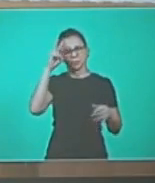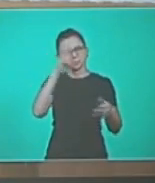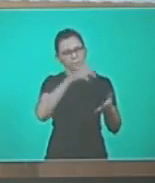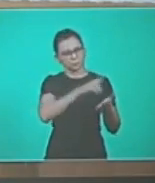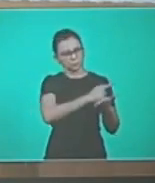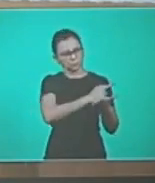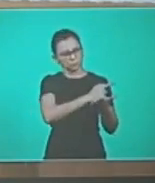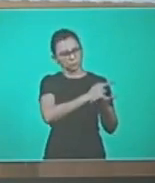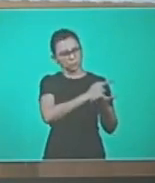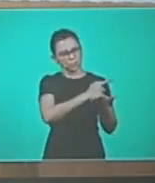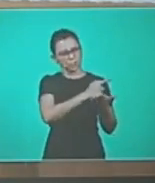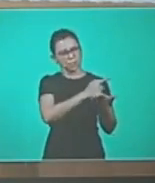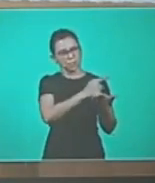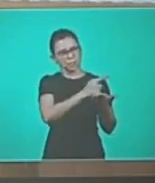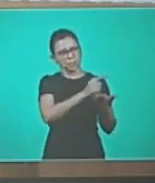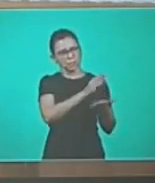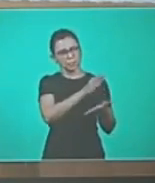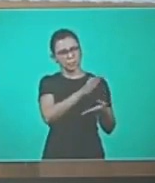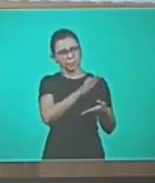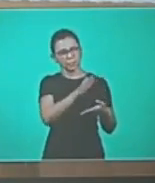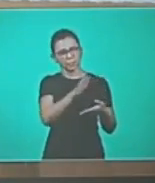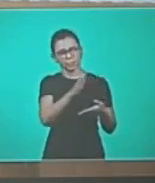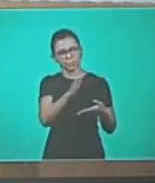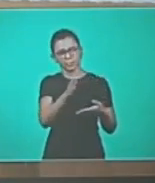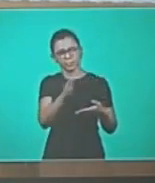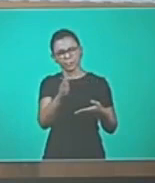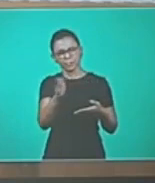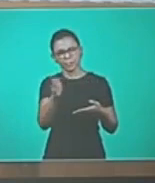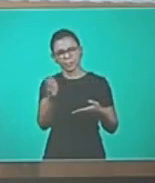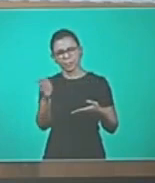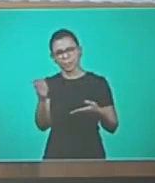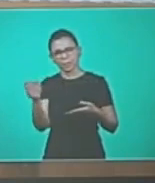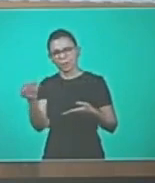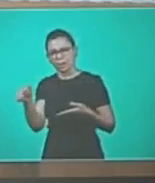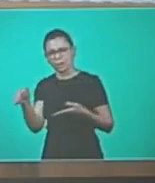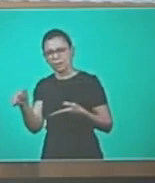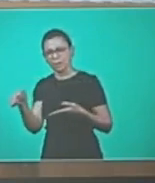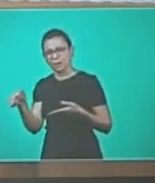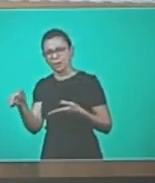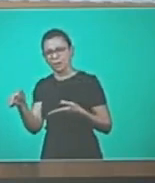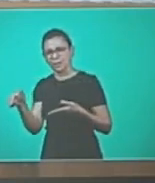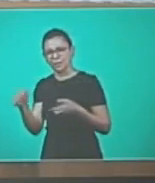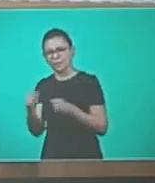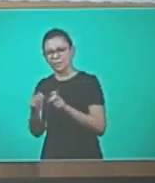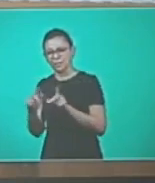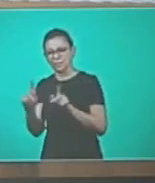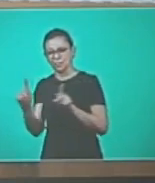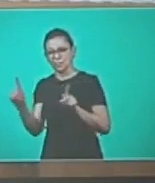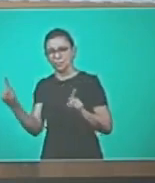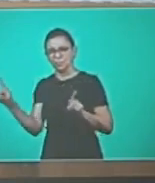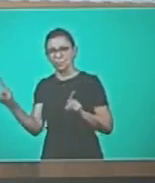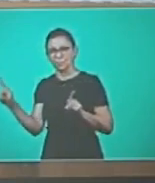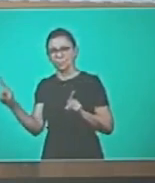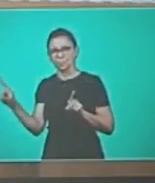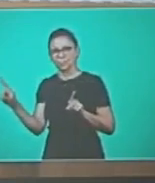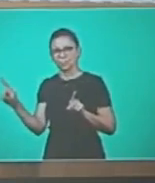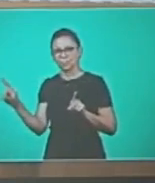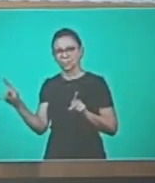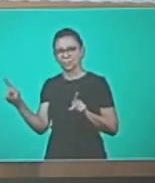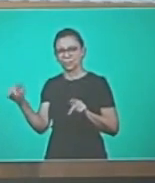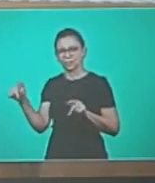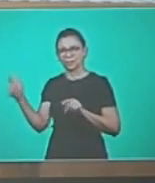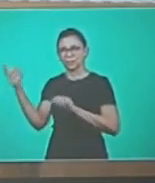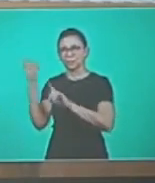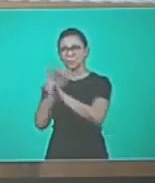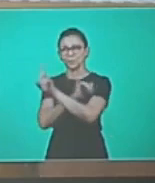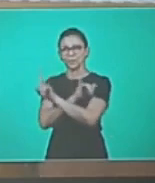the word of God that has a beauty that starts from Genesis to Revelation, there is a line